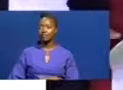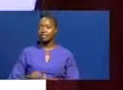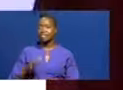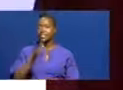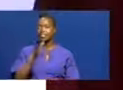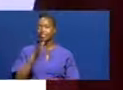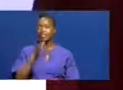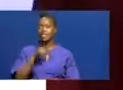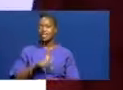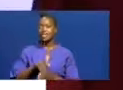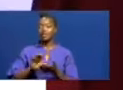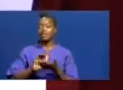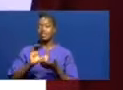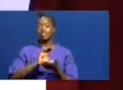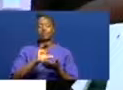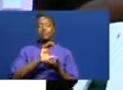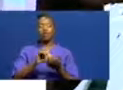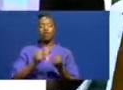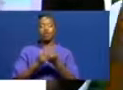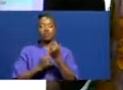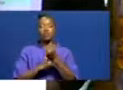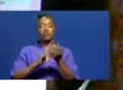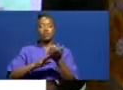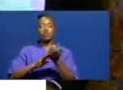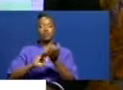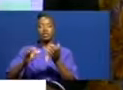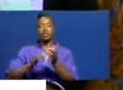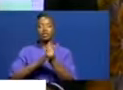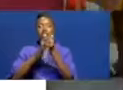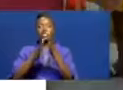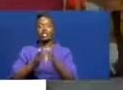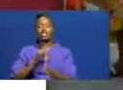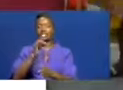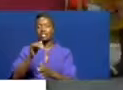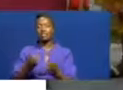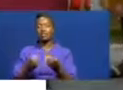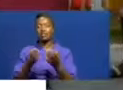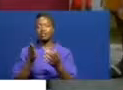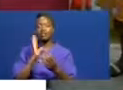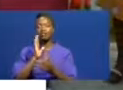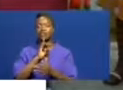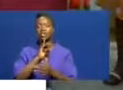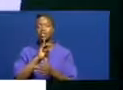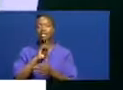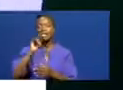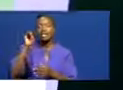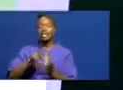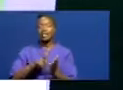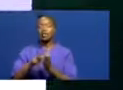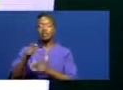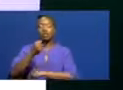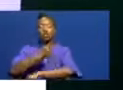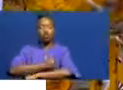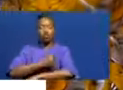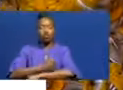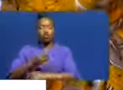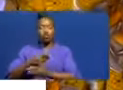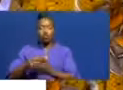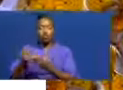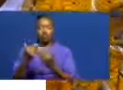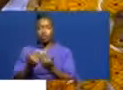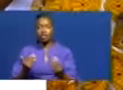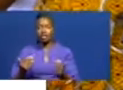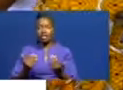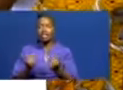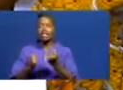Speaking during the issuance of bursaries, Migori County leaders stated that a majority of parents are unable to pay school fees for their children and the